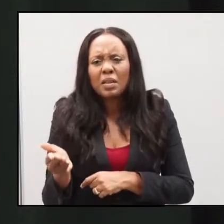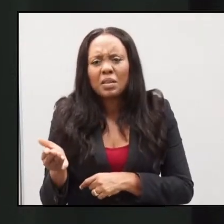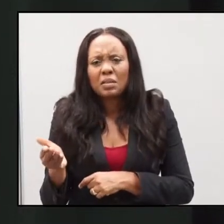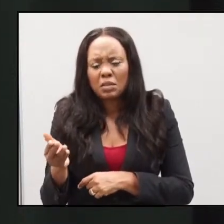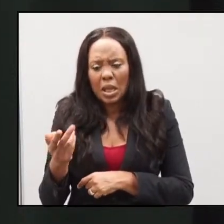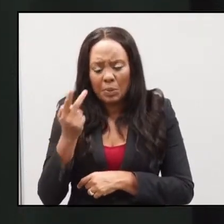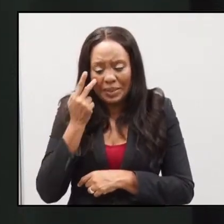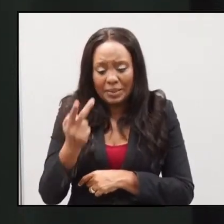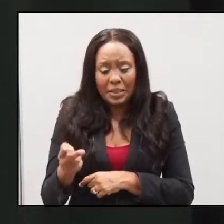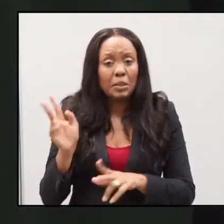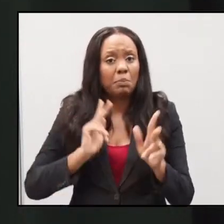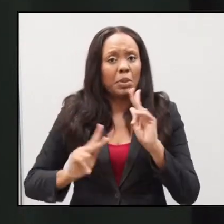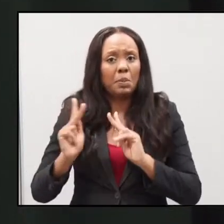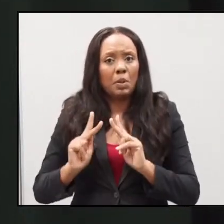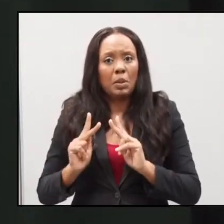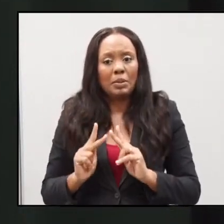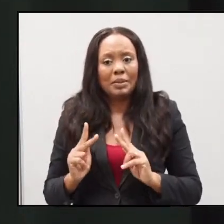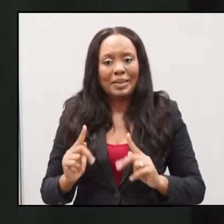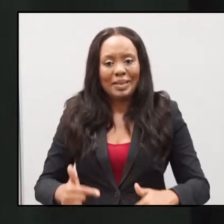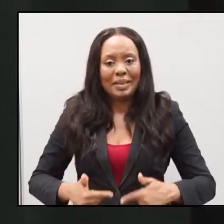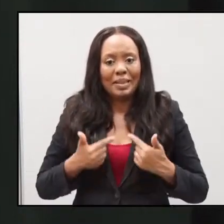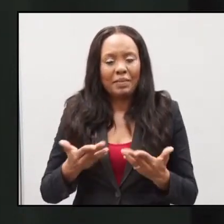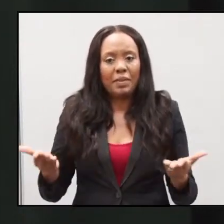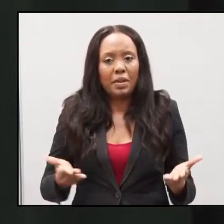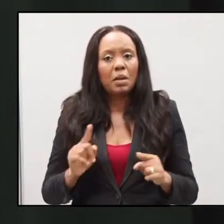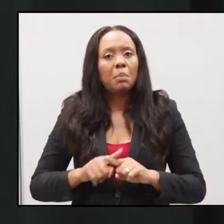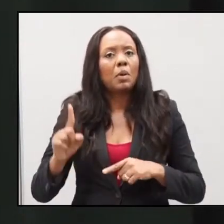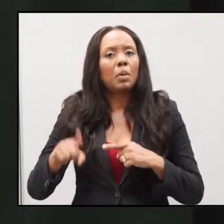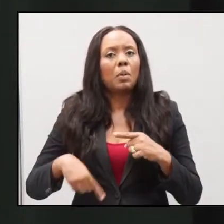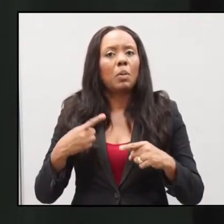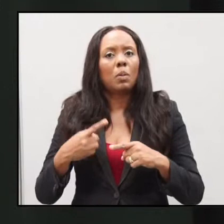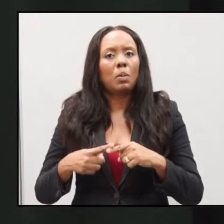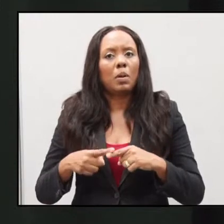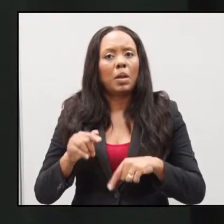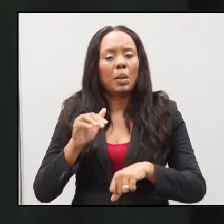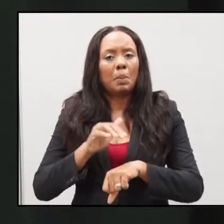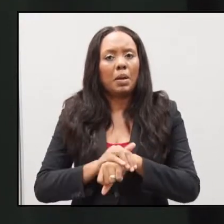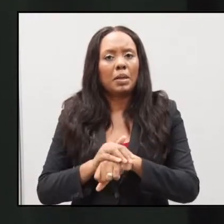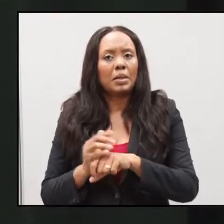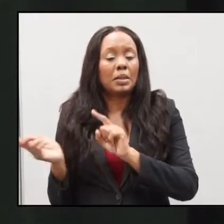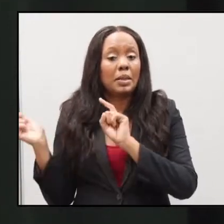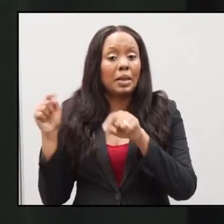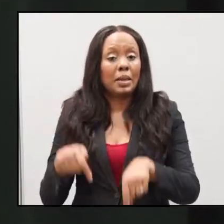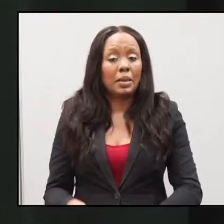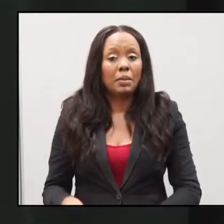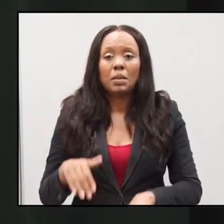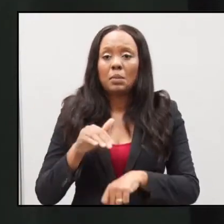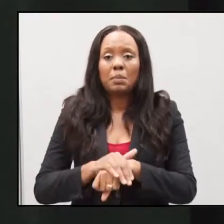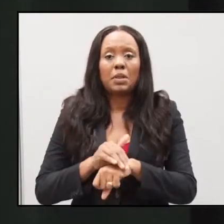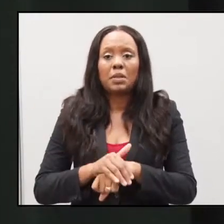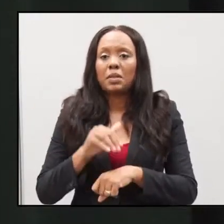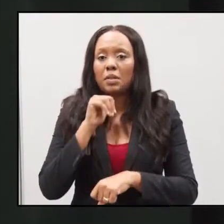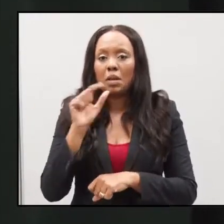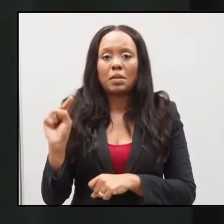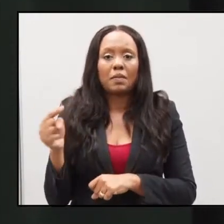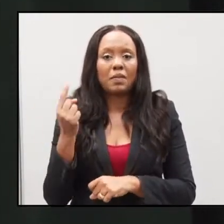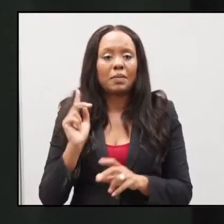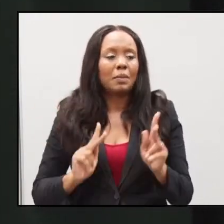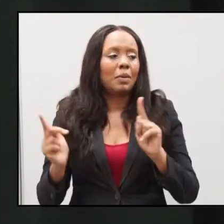not present when the British came was largely because the British were not the first who came.